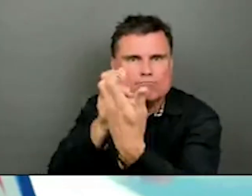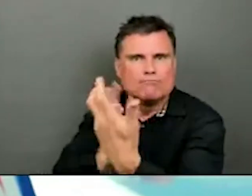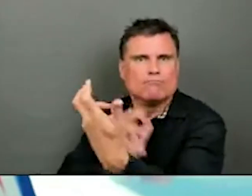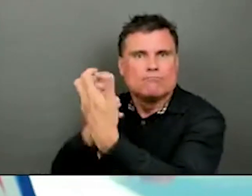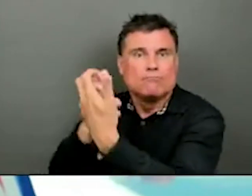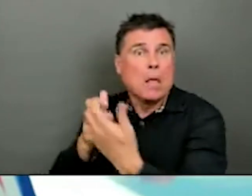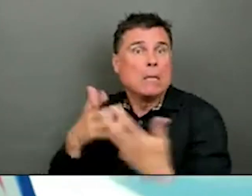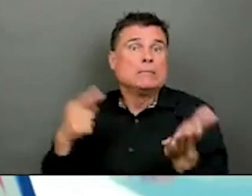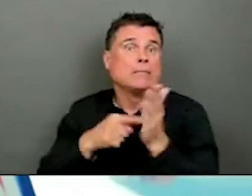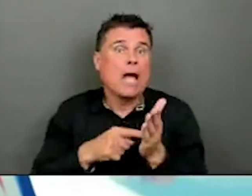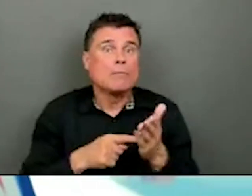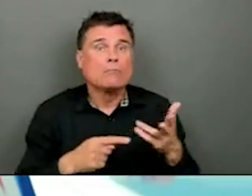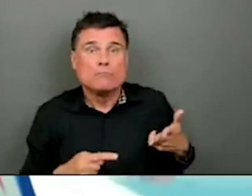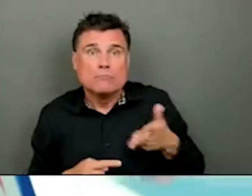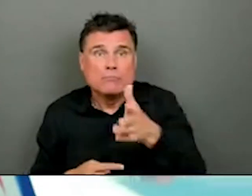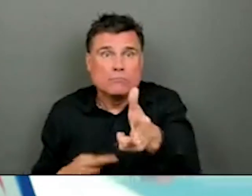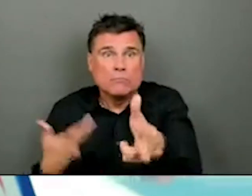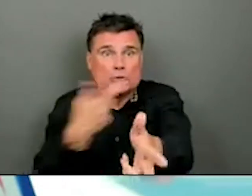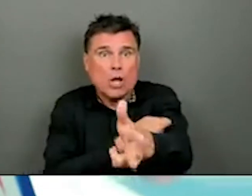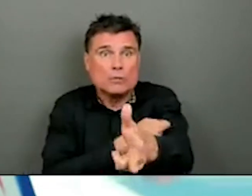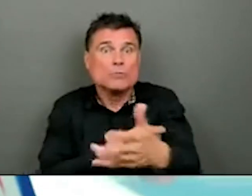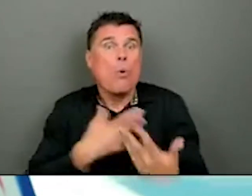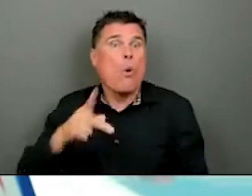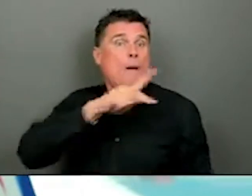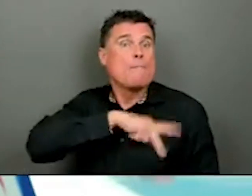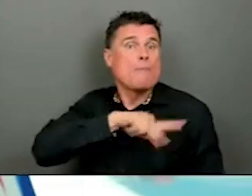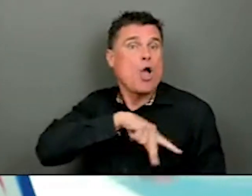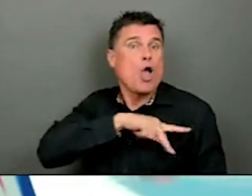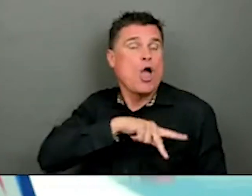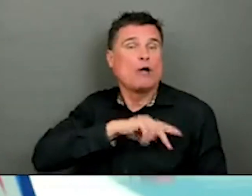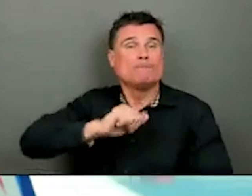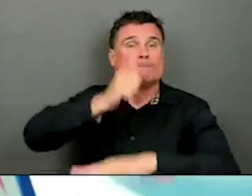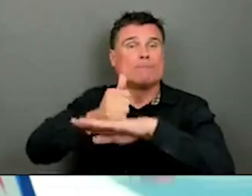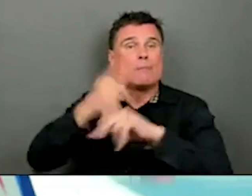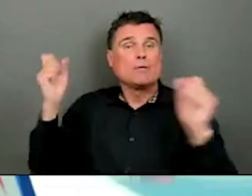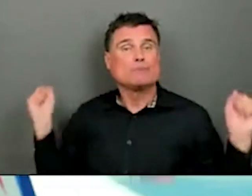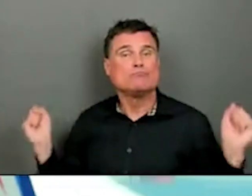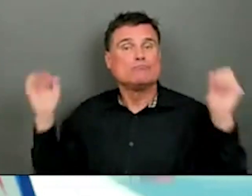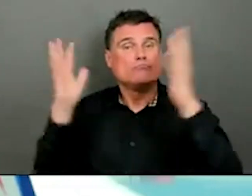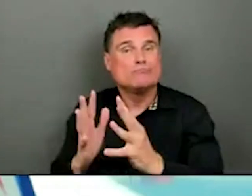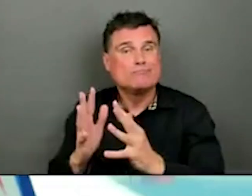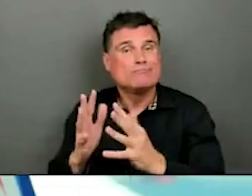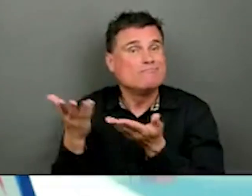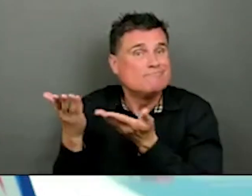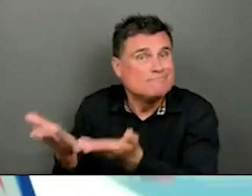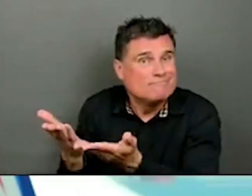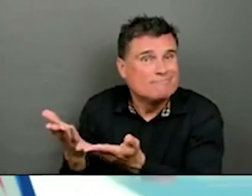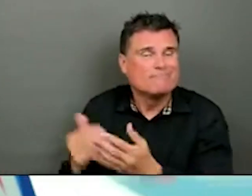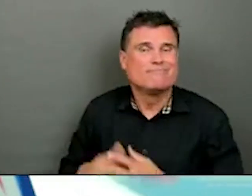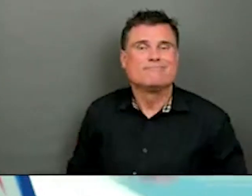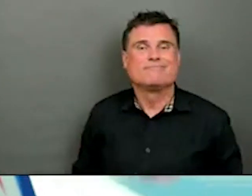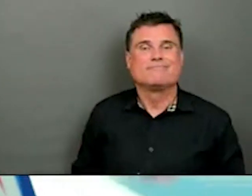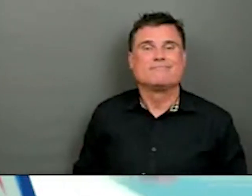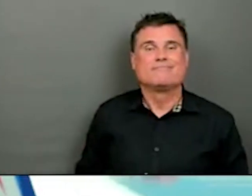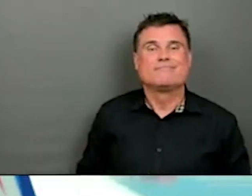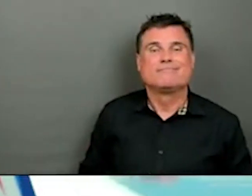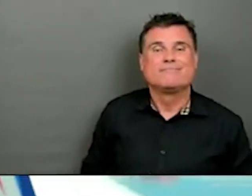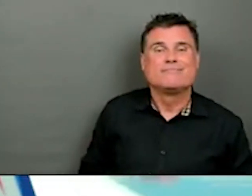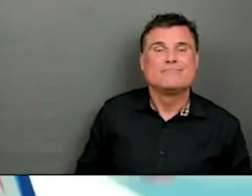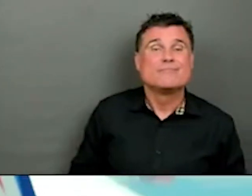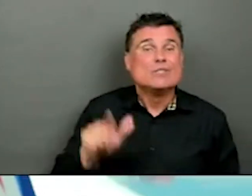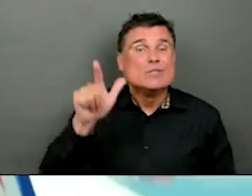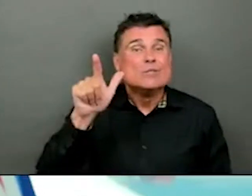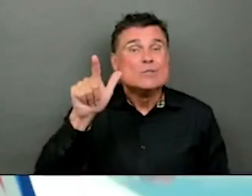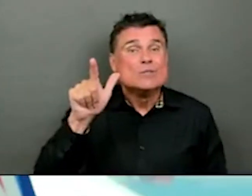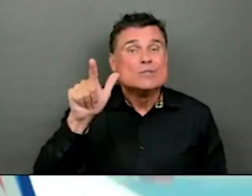or in a park in Grand Forks or a 24-hour or 36-hour vaxathon in Surrey, we find different